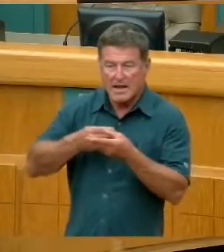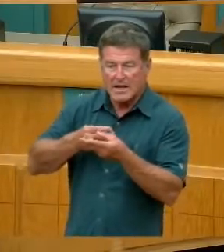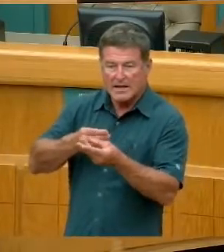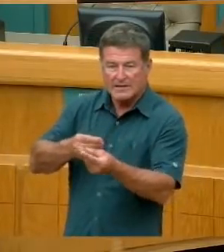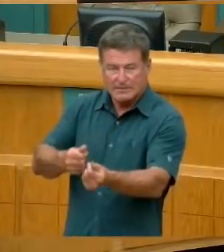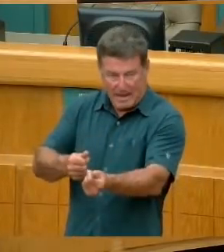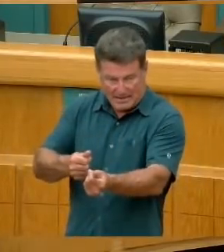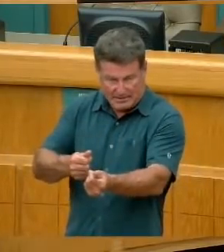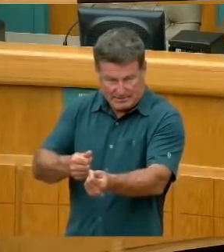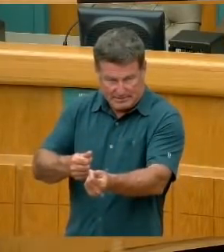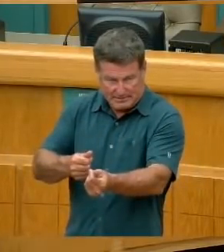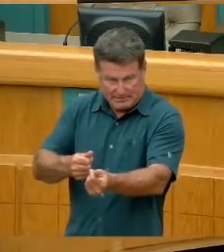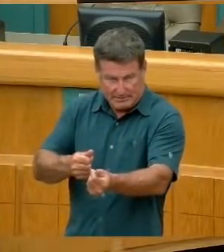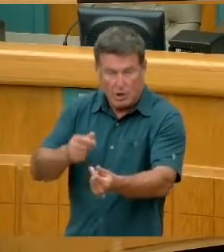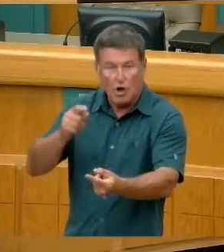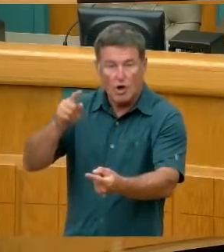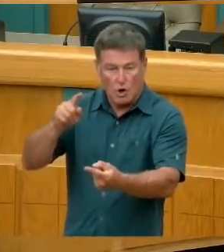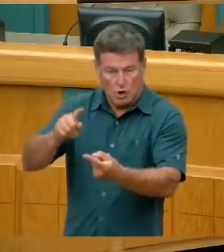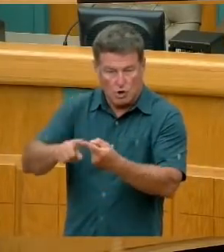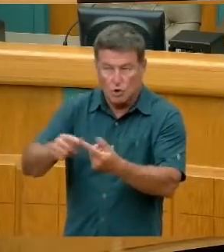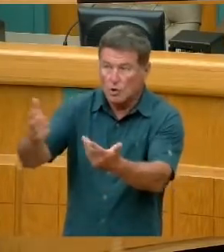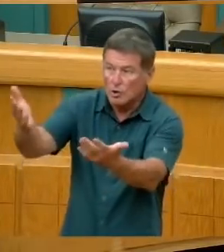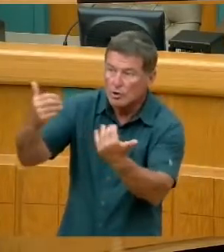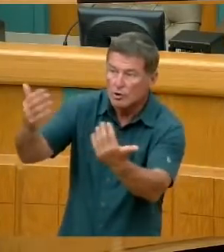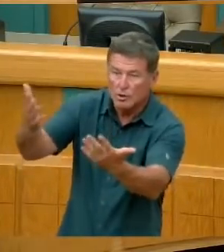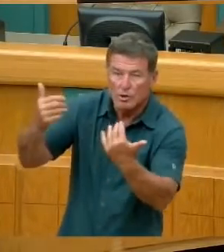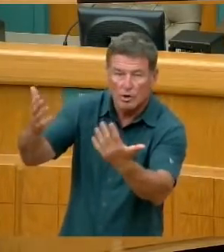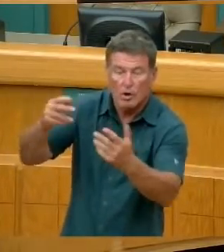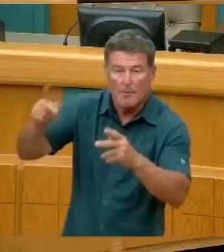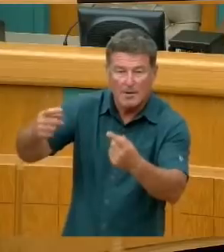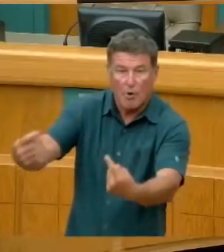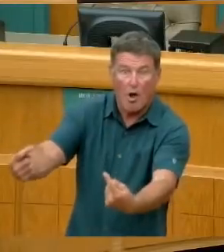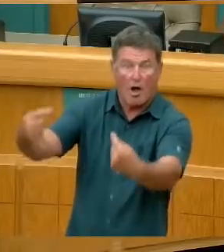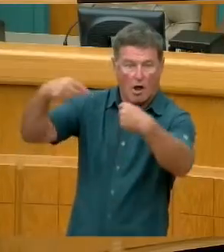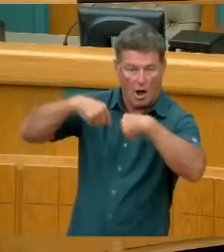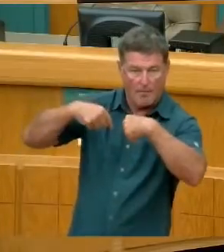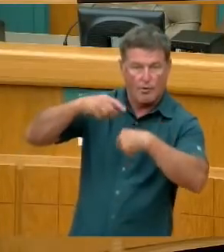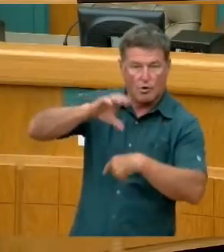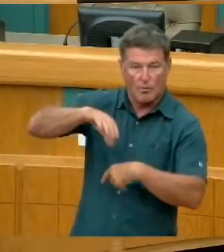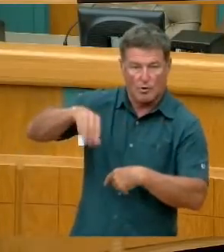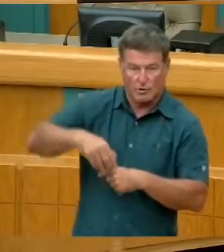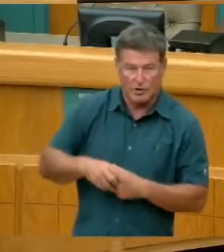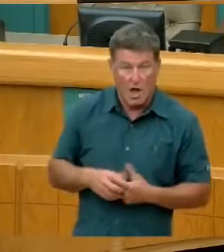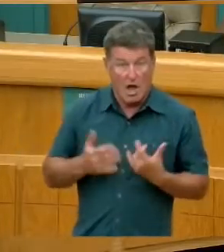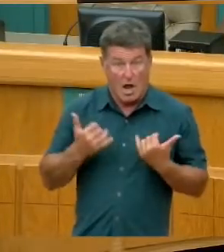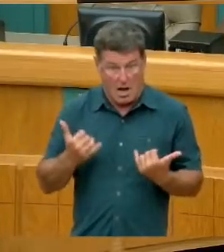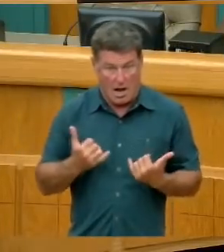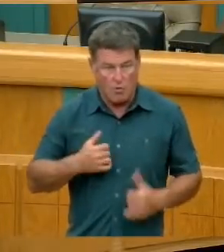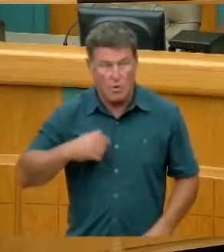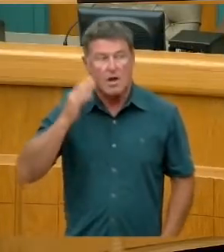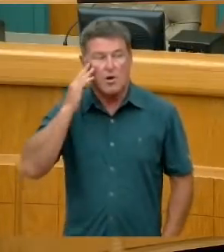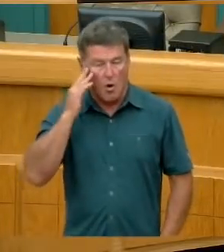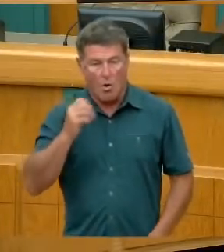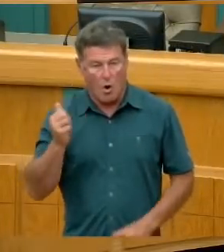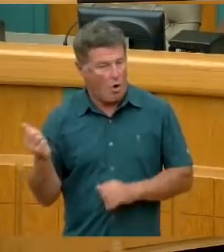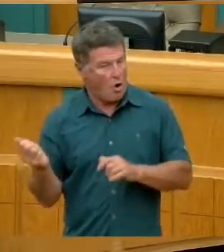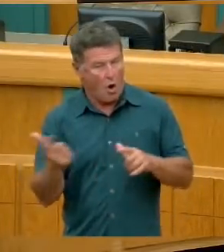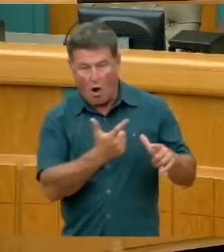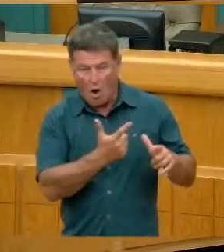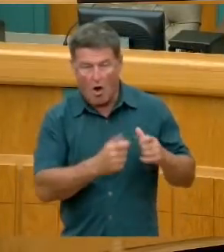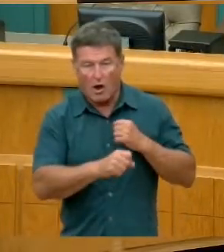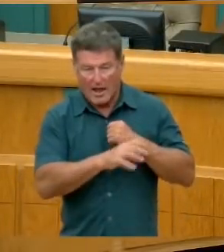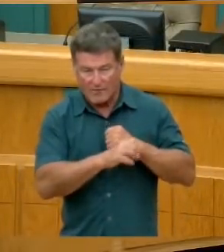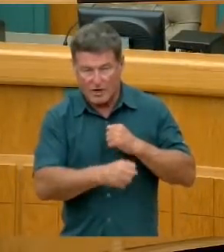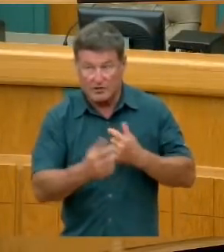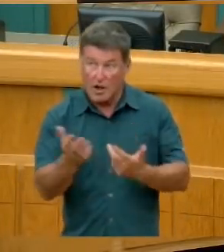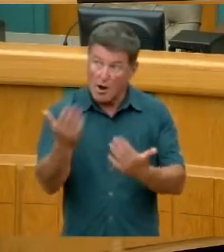used anywhere in the state of Texas to encourage people to come here. That has been now removed without any question.